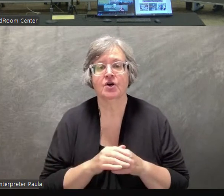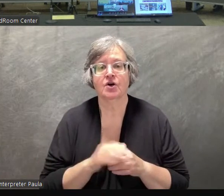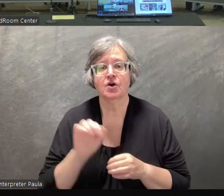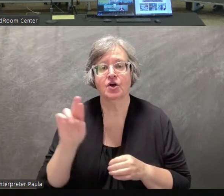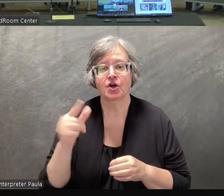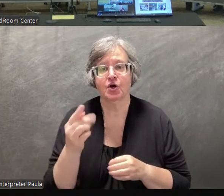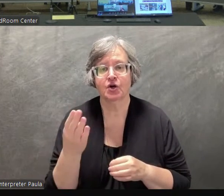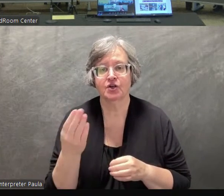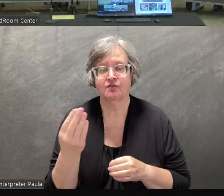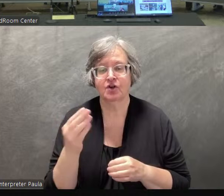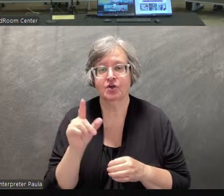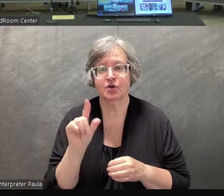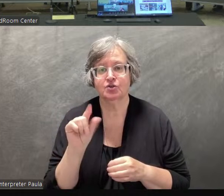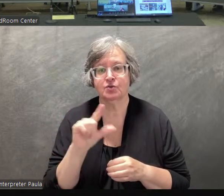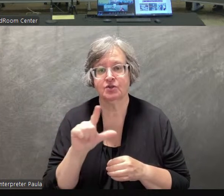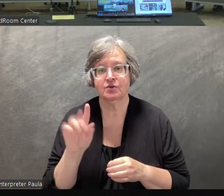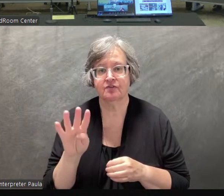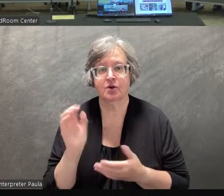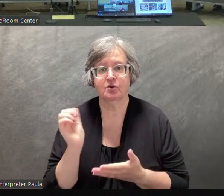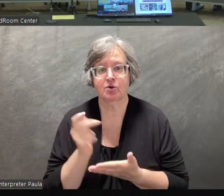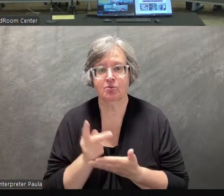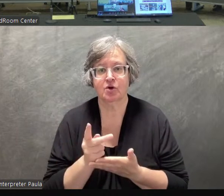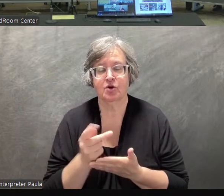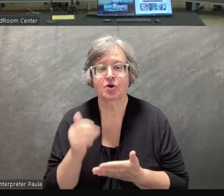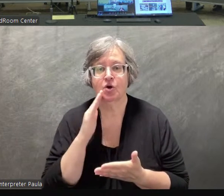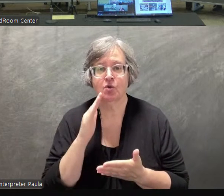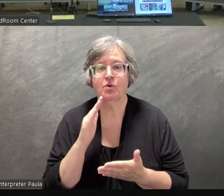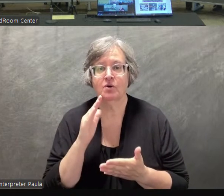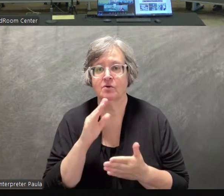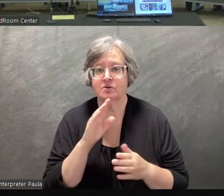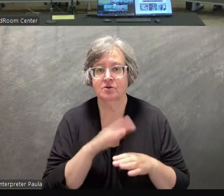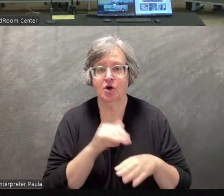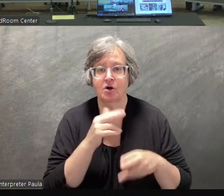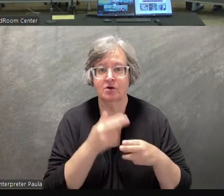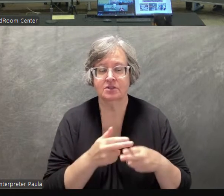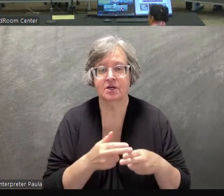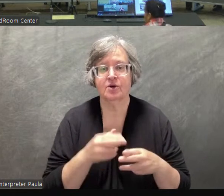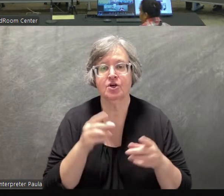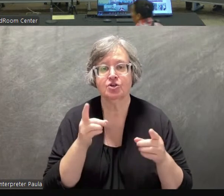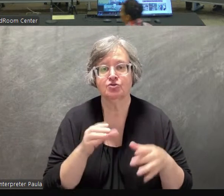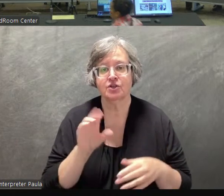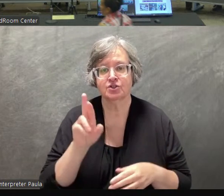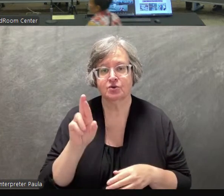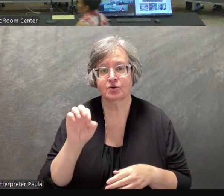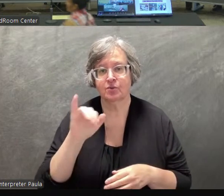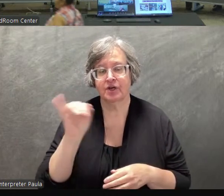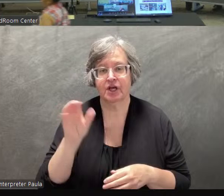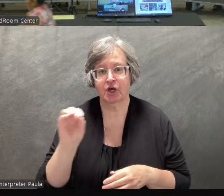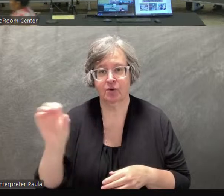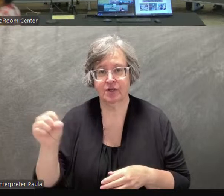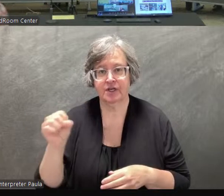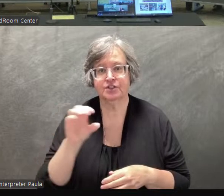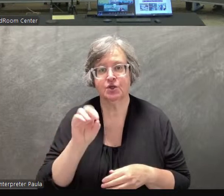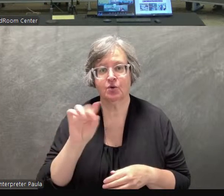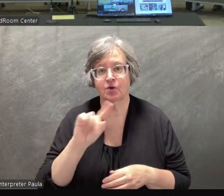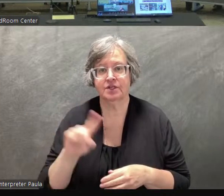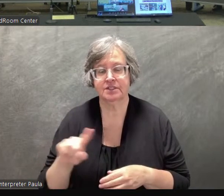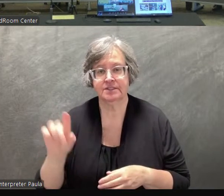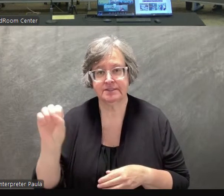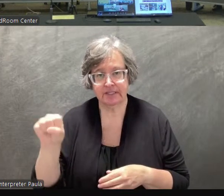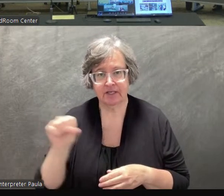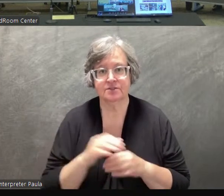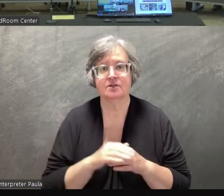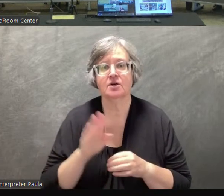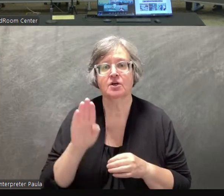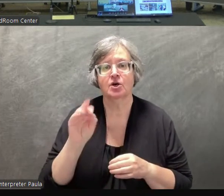August 14th, 2024 be approved. We'll take a roll call vote. Director Raquel? Yes. Director Ortiz? Yes. Chairman Barclay?